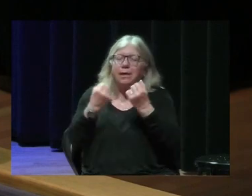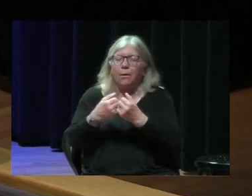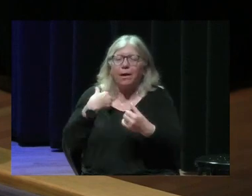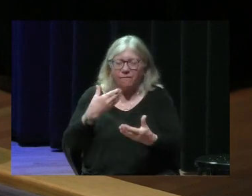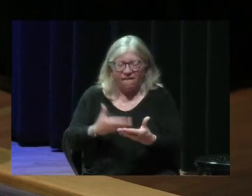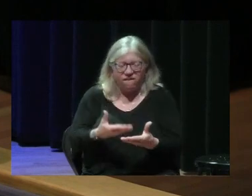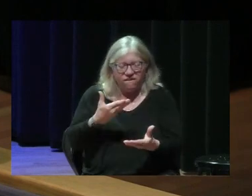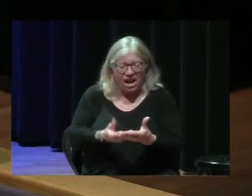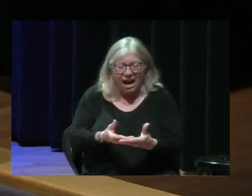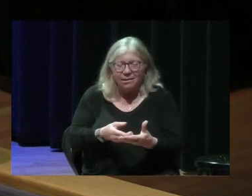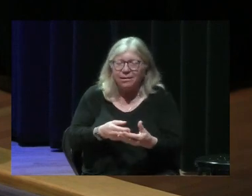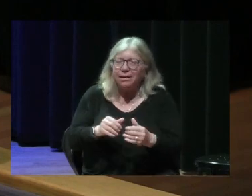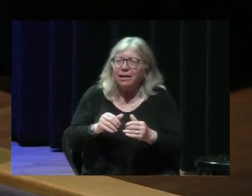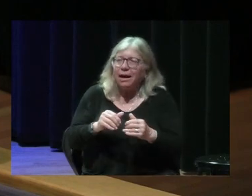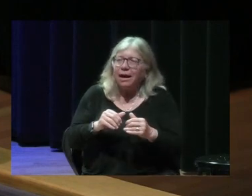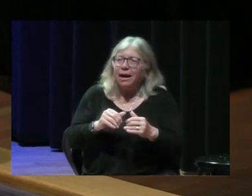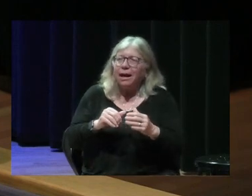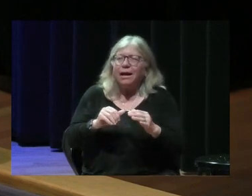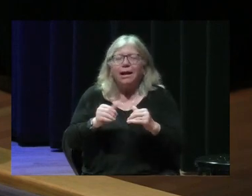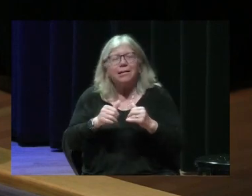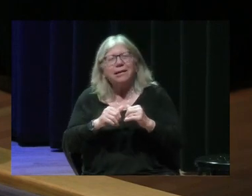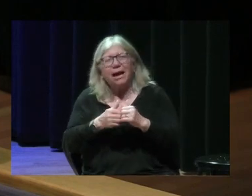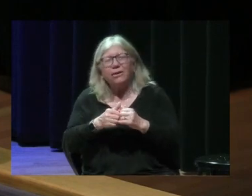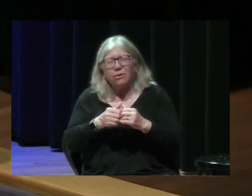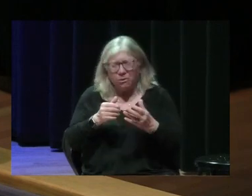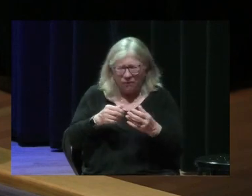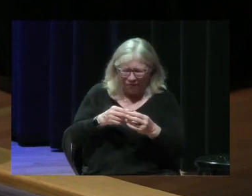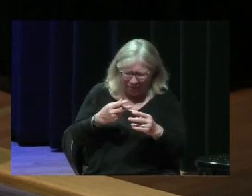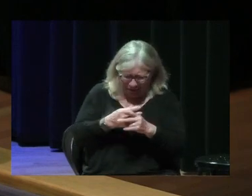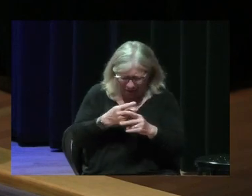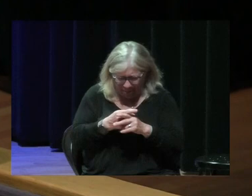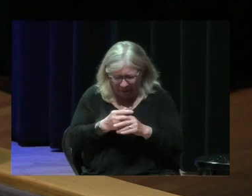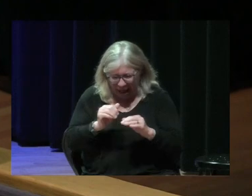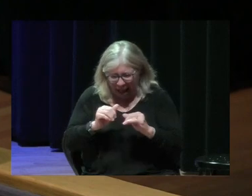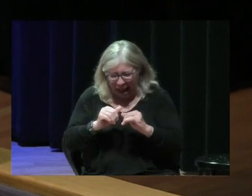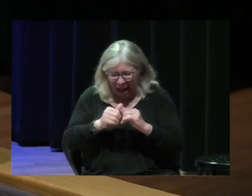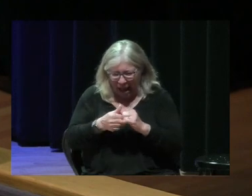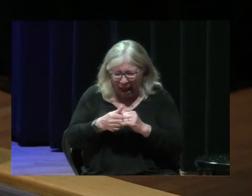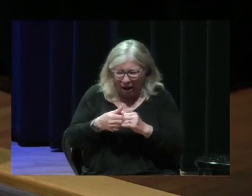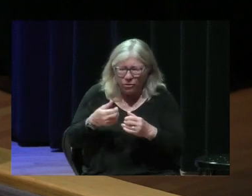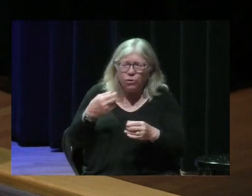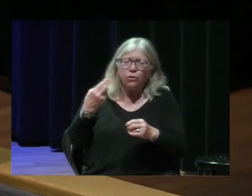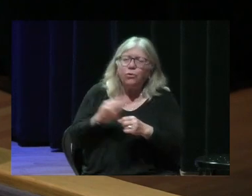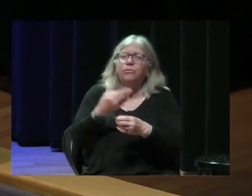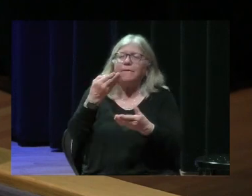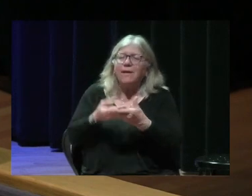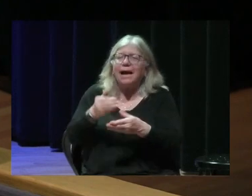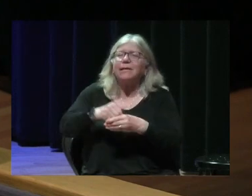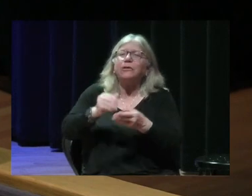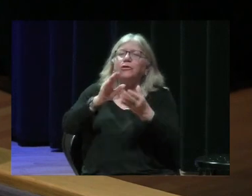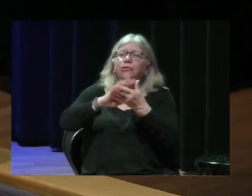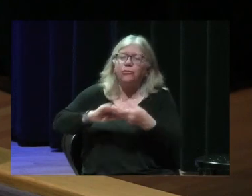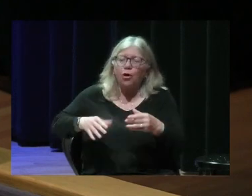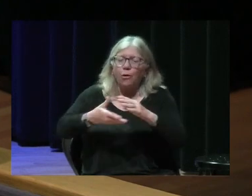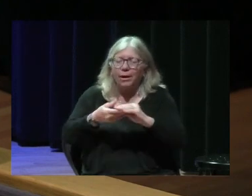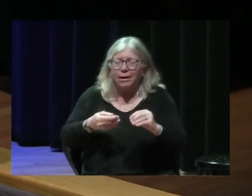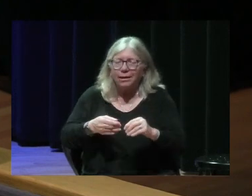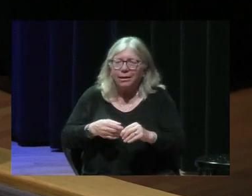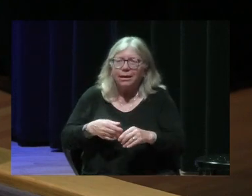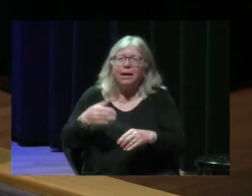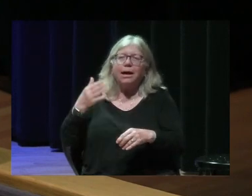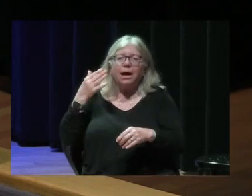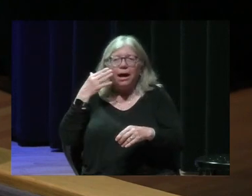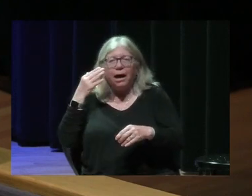fact and it's all in how you, not just interpret it, but how you use the fact in your storyline. And that's not to say that I don't think there are